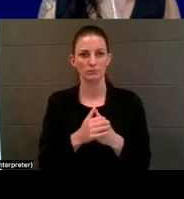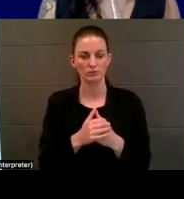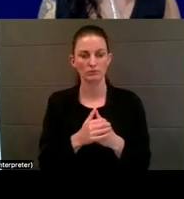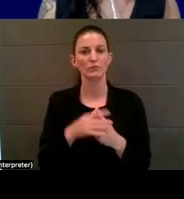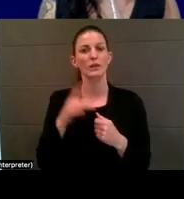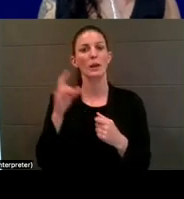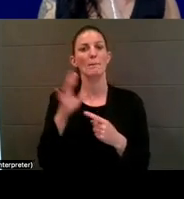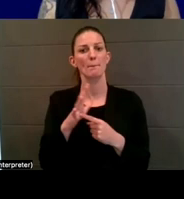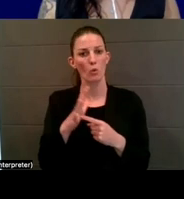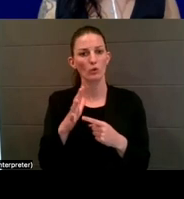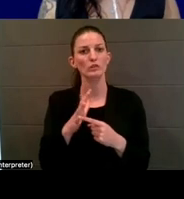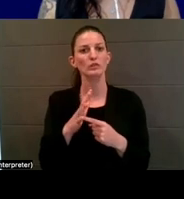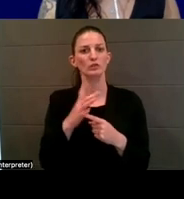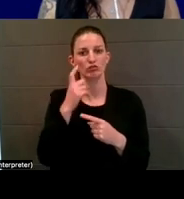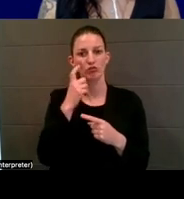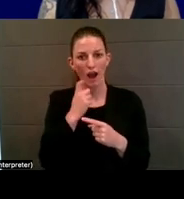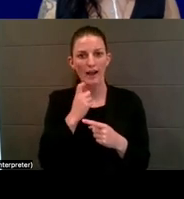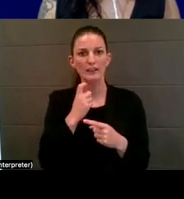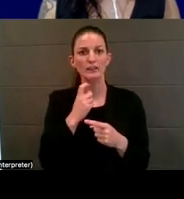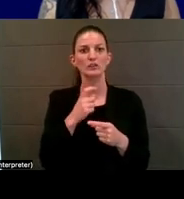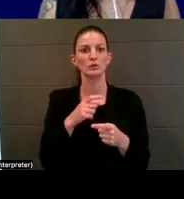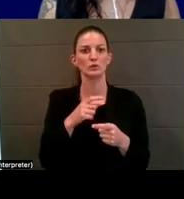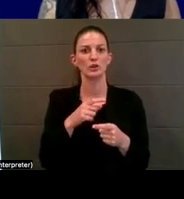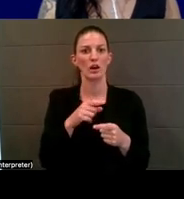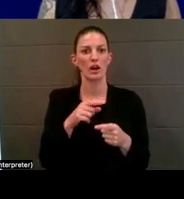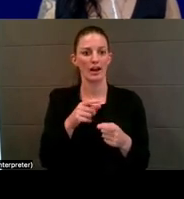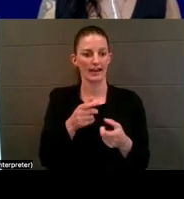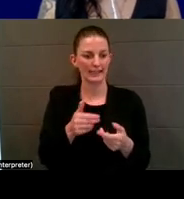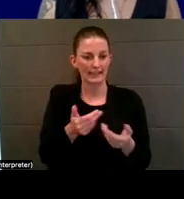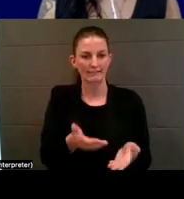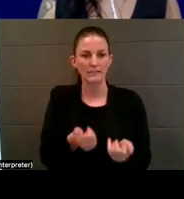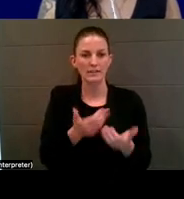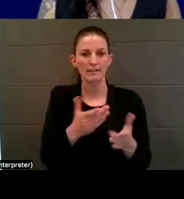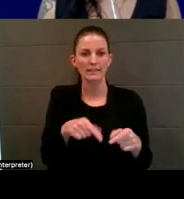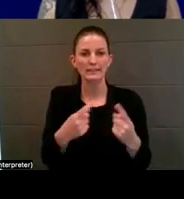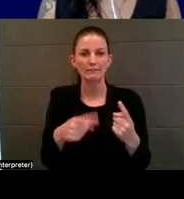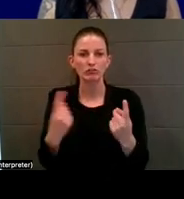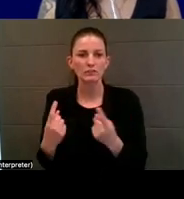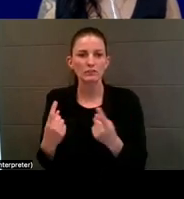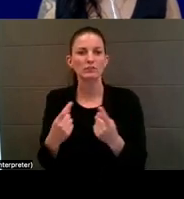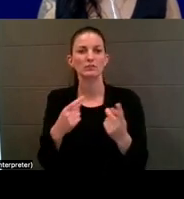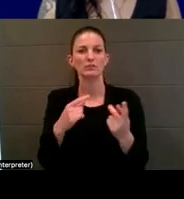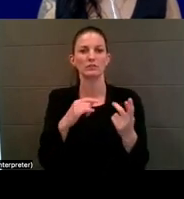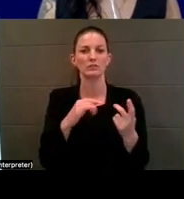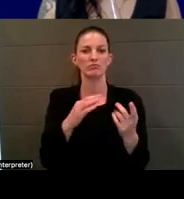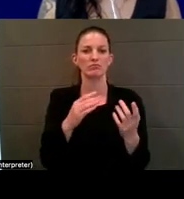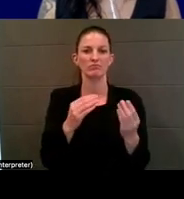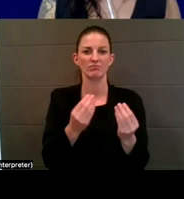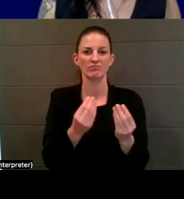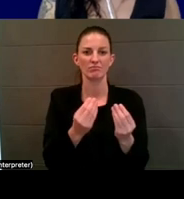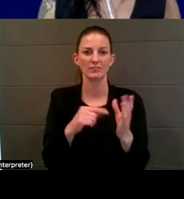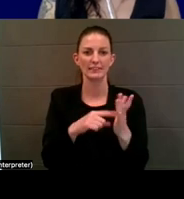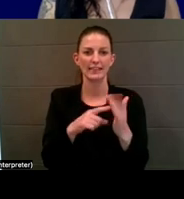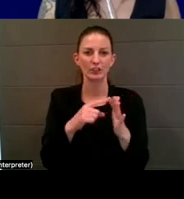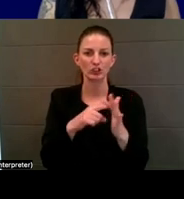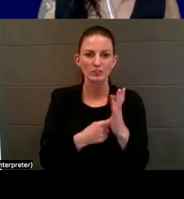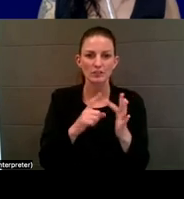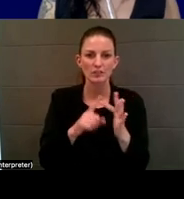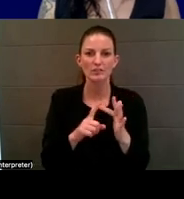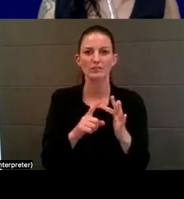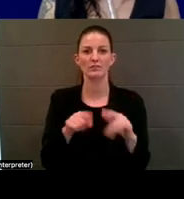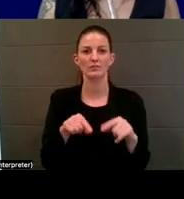to increase those textures as babies learn to tolerate them. I often say to the families I work with that